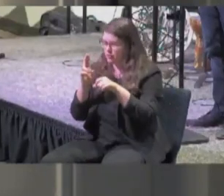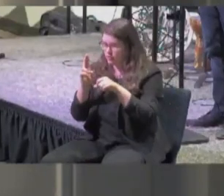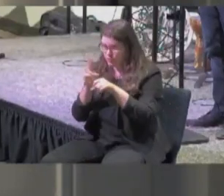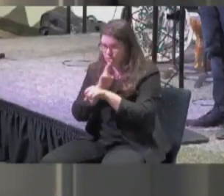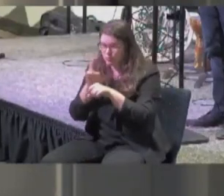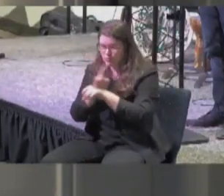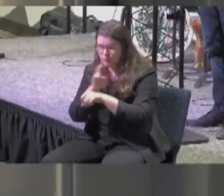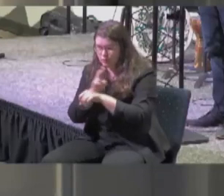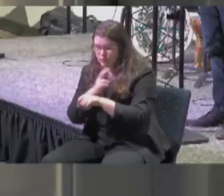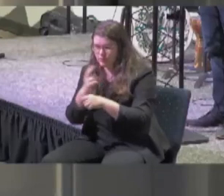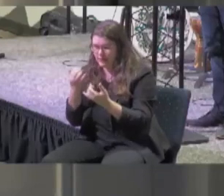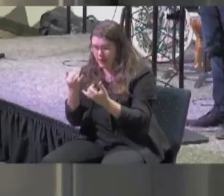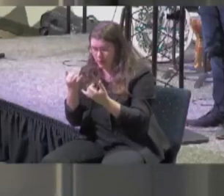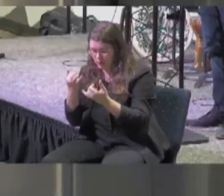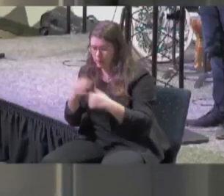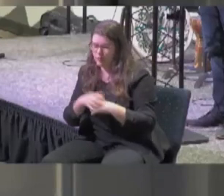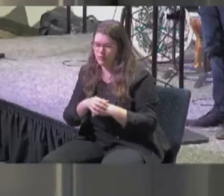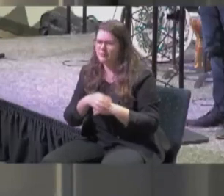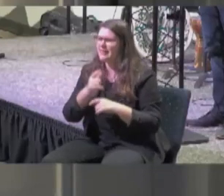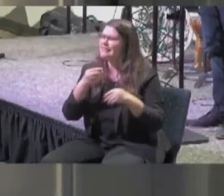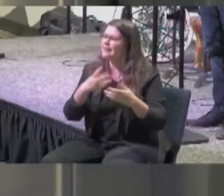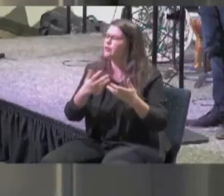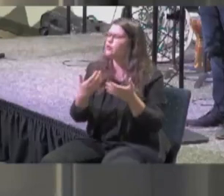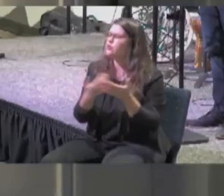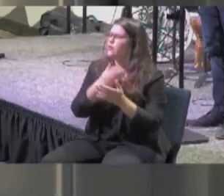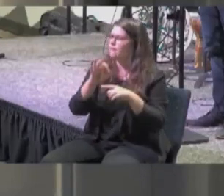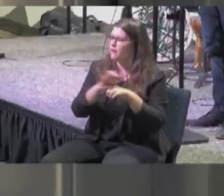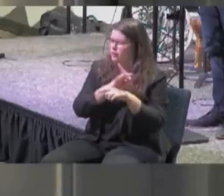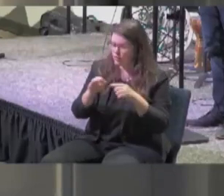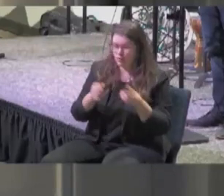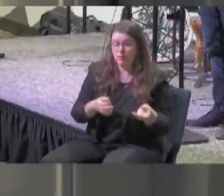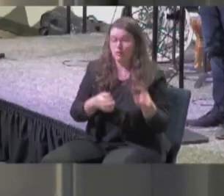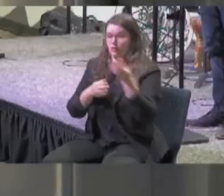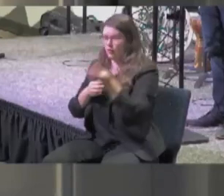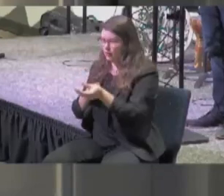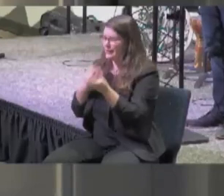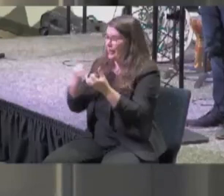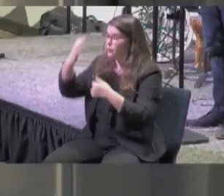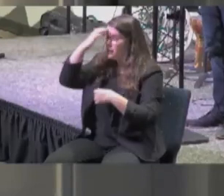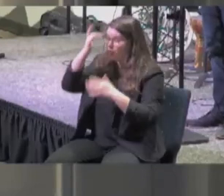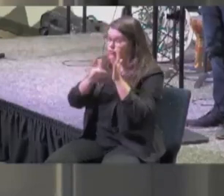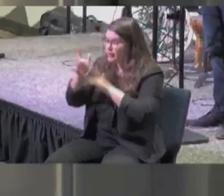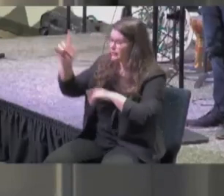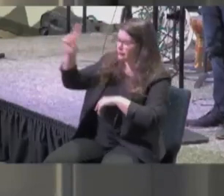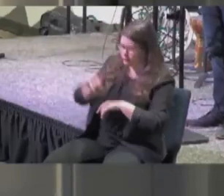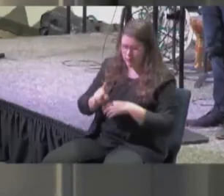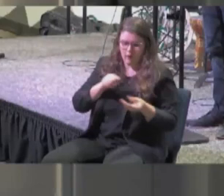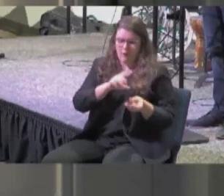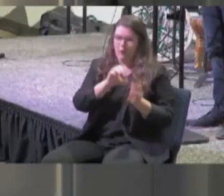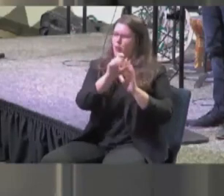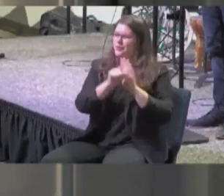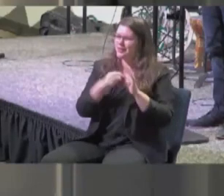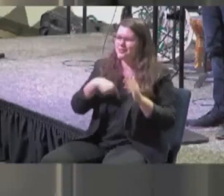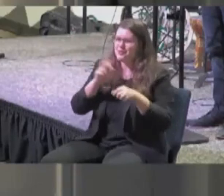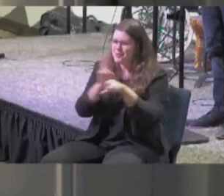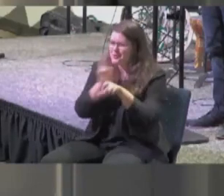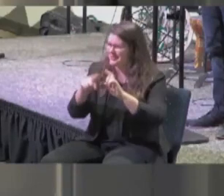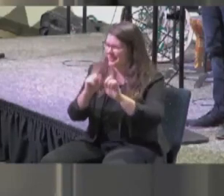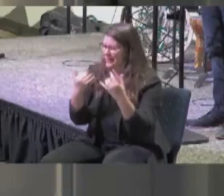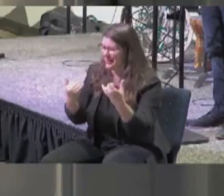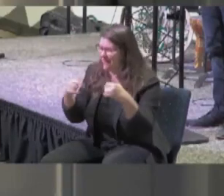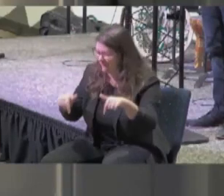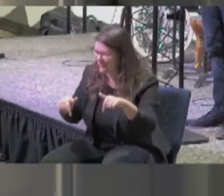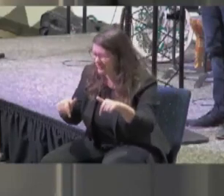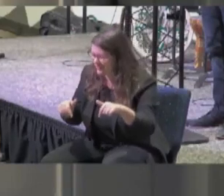German, and refunctioned and reread by the church in the light of Christ. We serve communities with a practical, human,